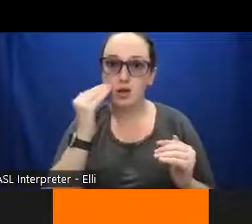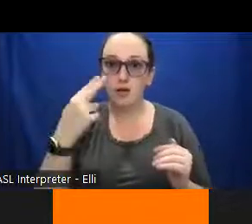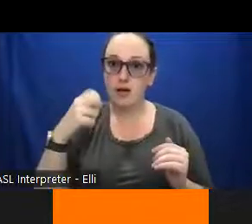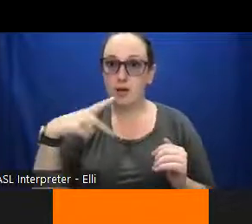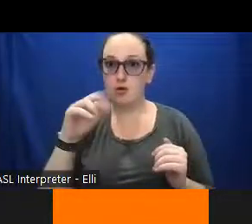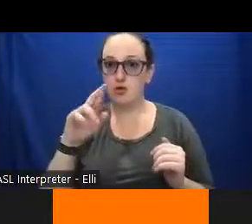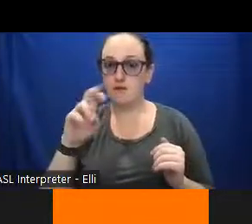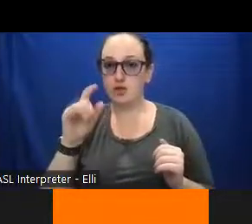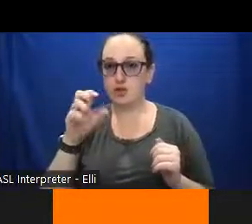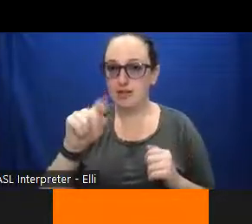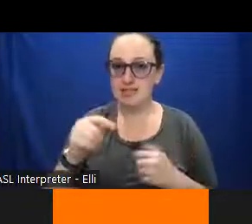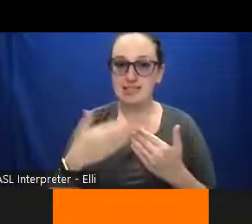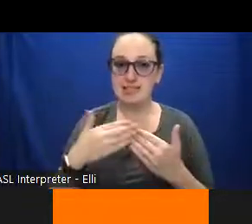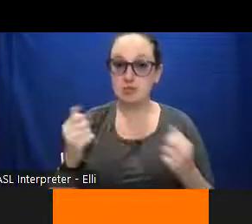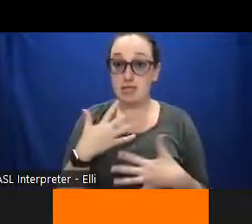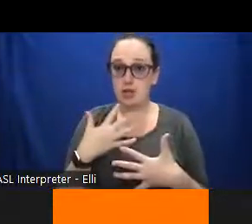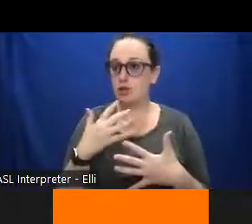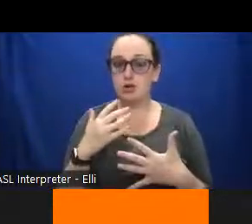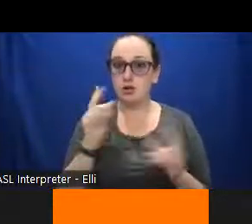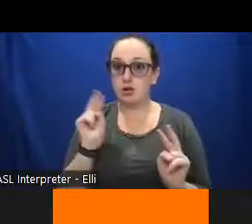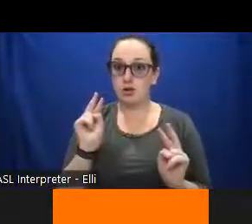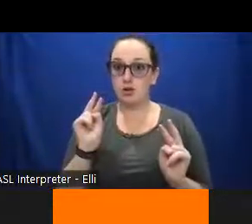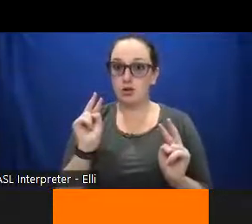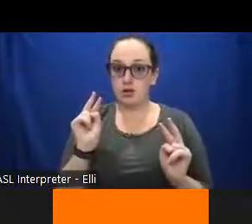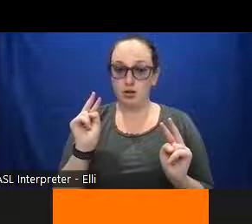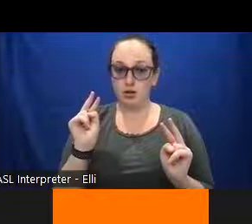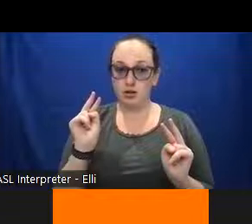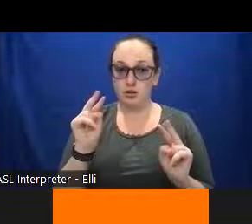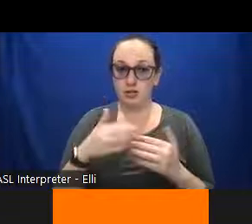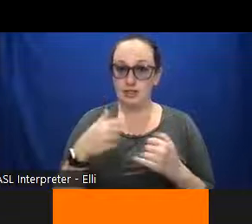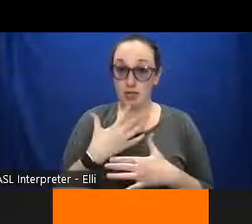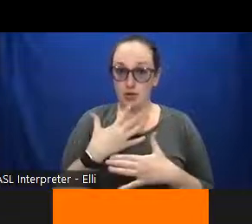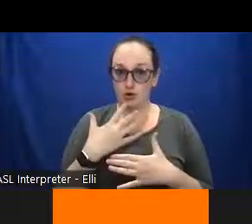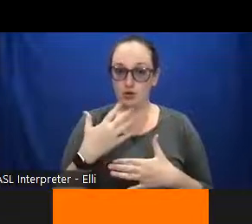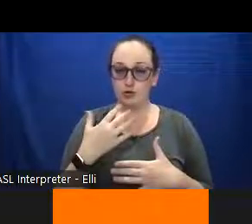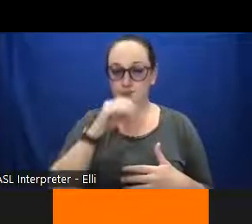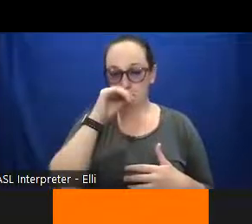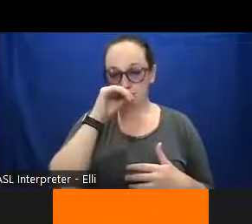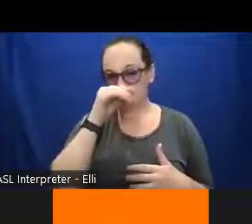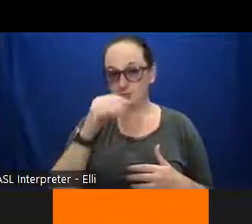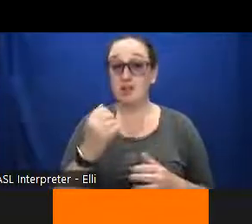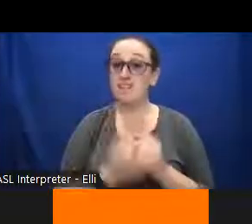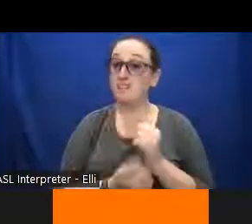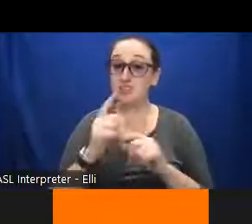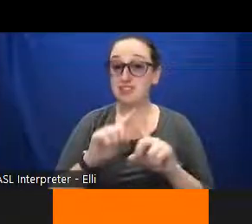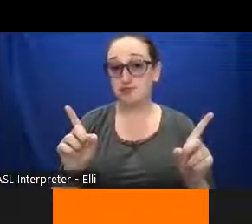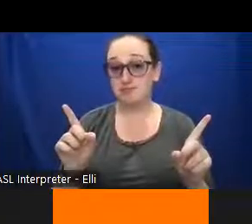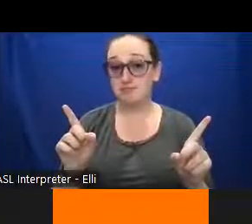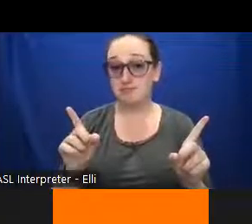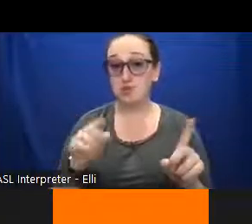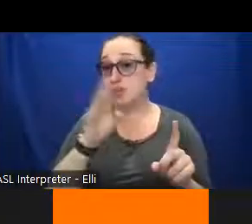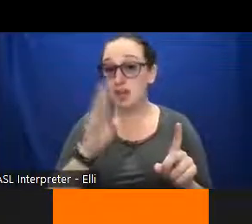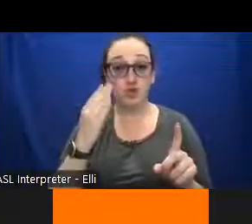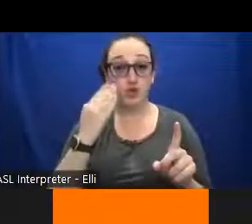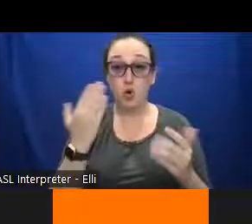by everyday things. Everyone is different. You never know what